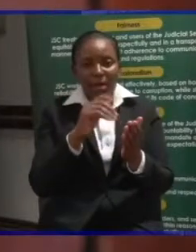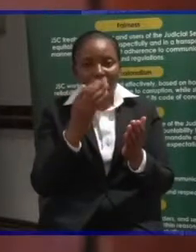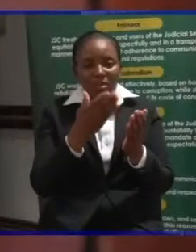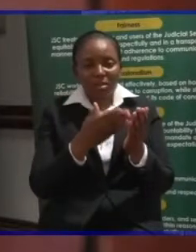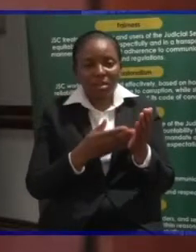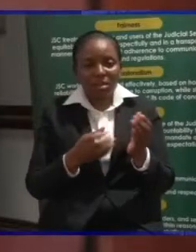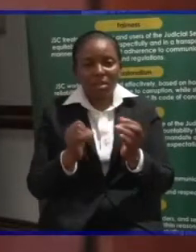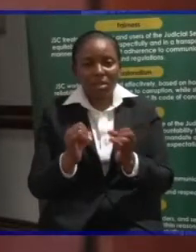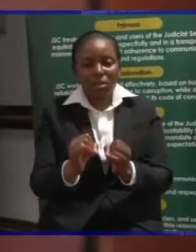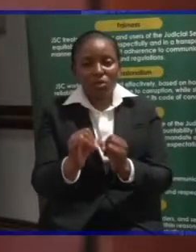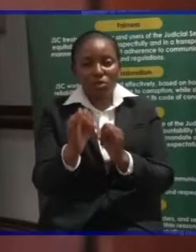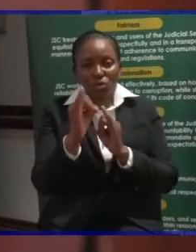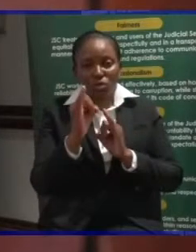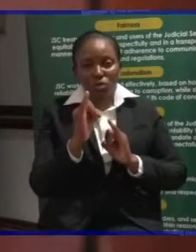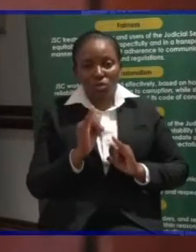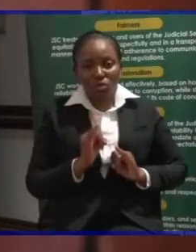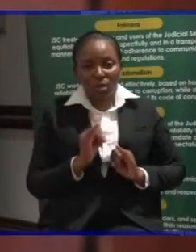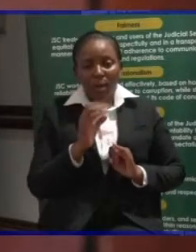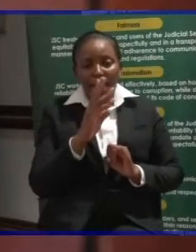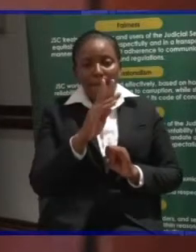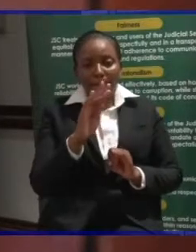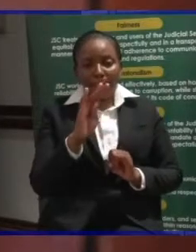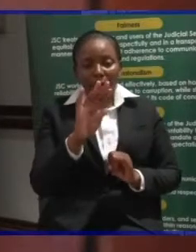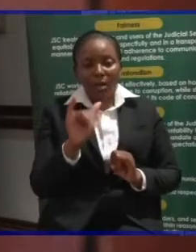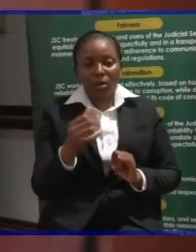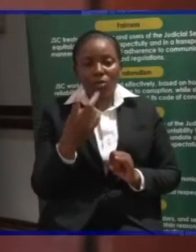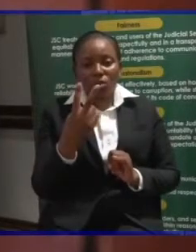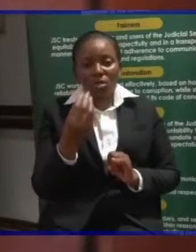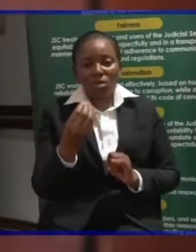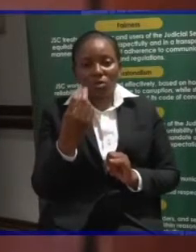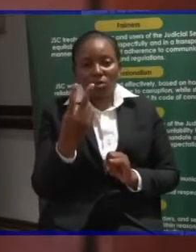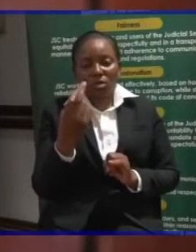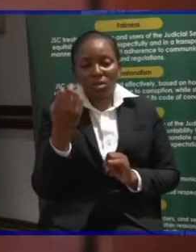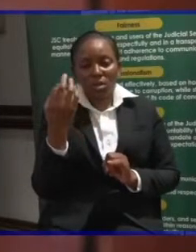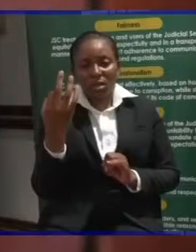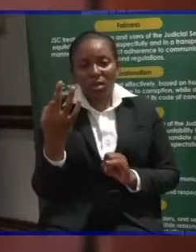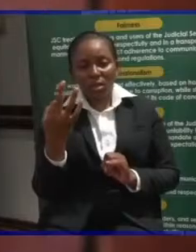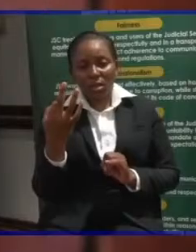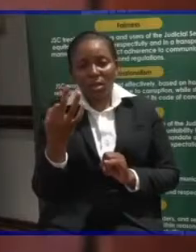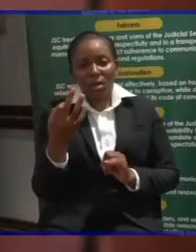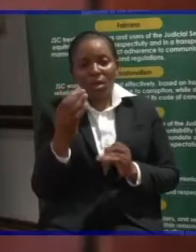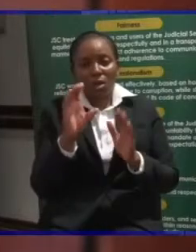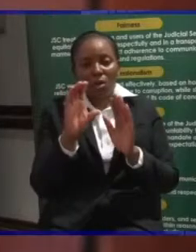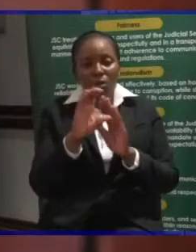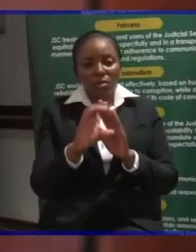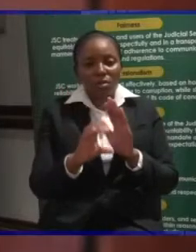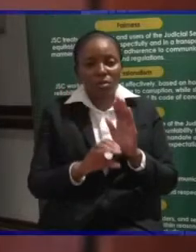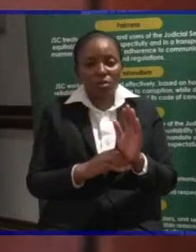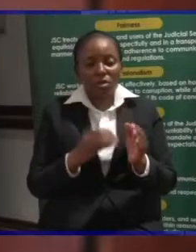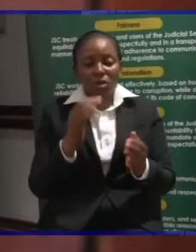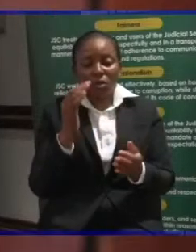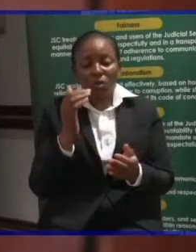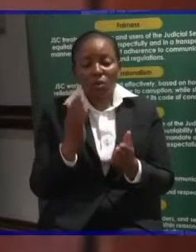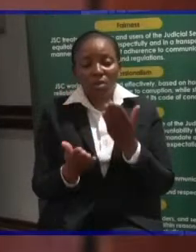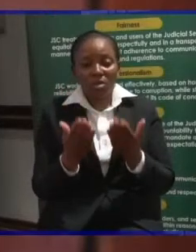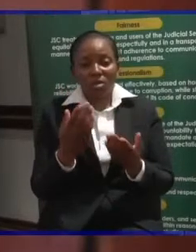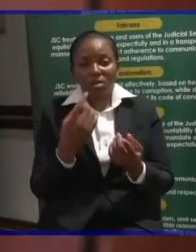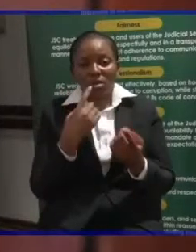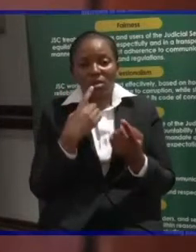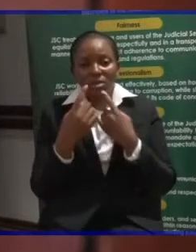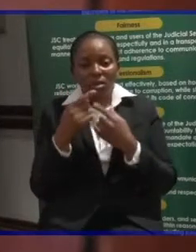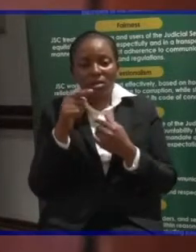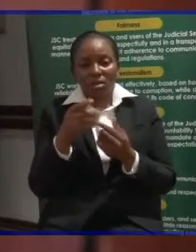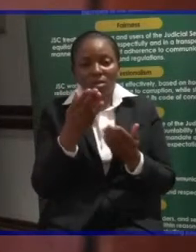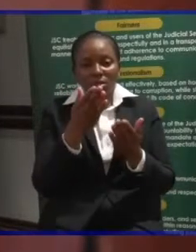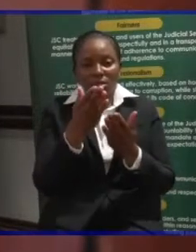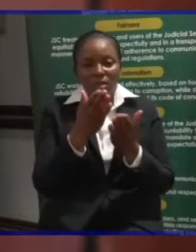introduced by the 2023 amendment to the Constitution, which specifically enforces that right, which